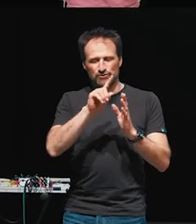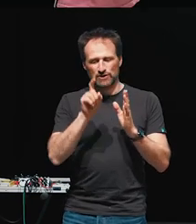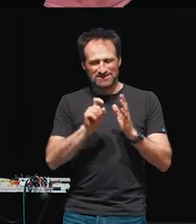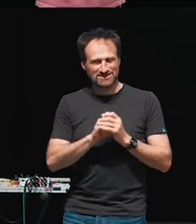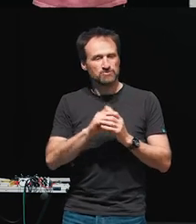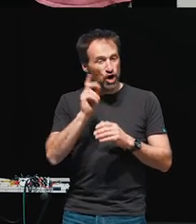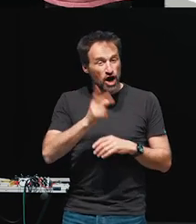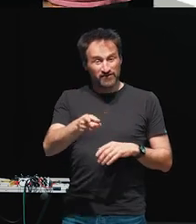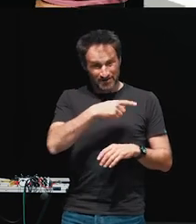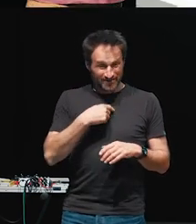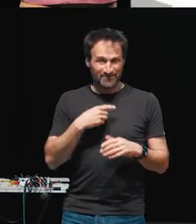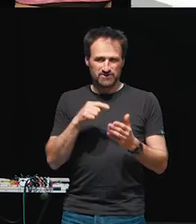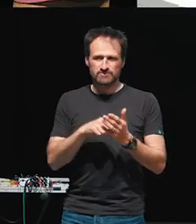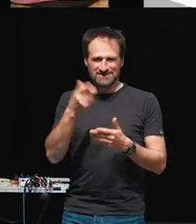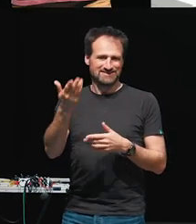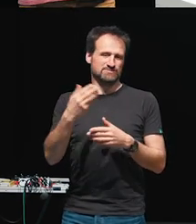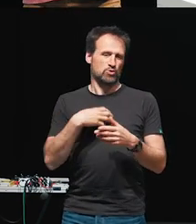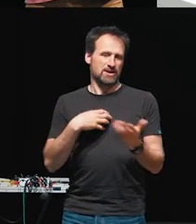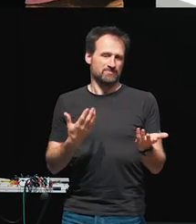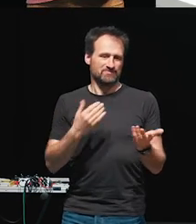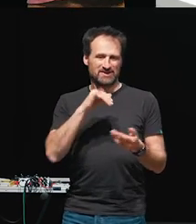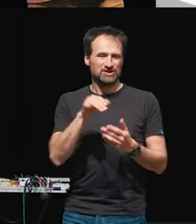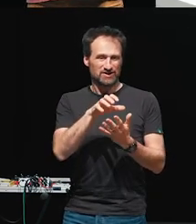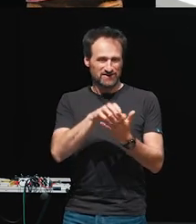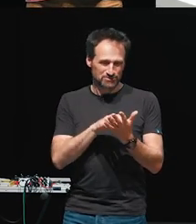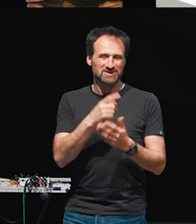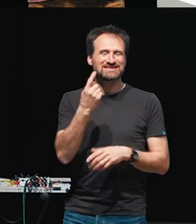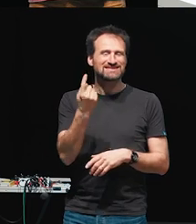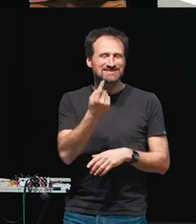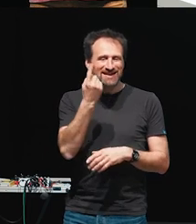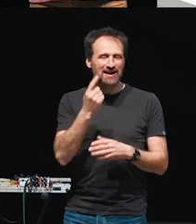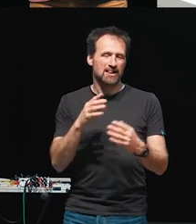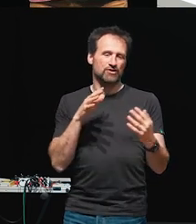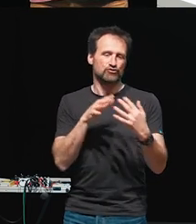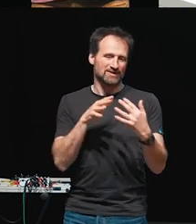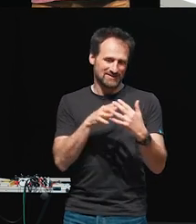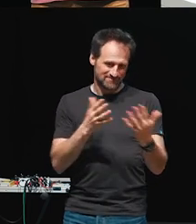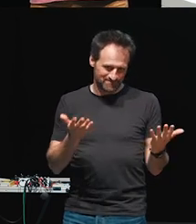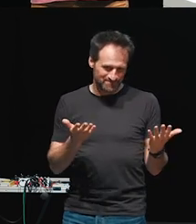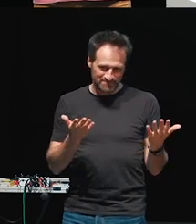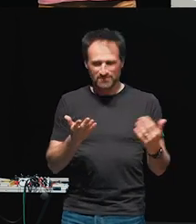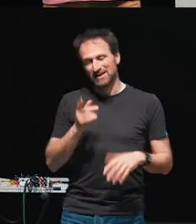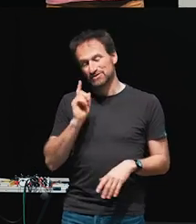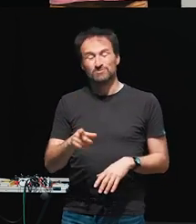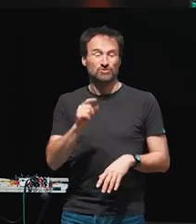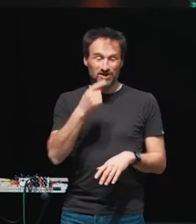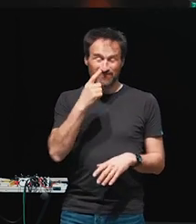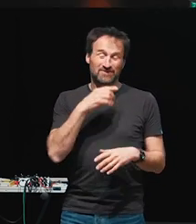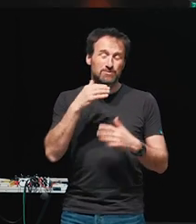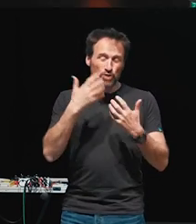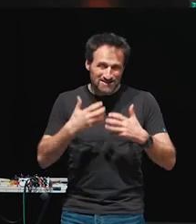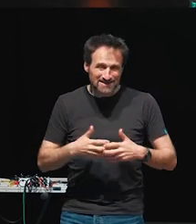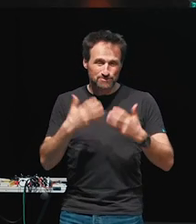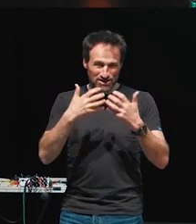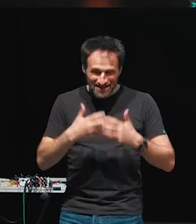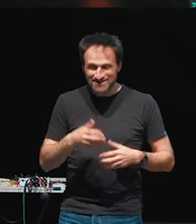where JavaScript is single-threaded, right? And so what happens if you're making a lot of requests or having to do a lot of processing on that data on that